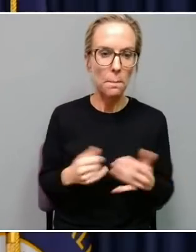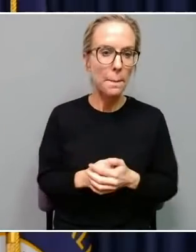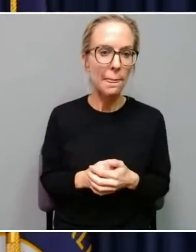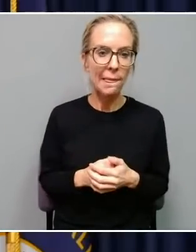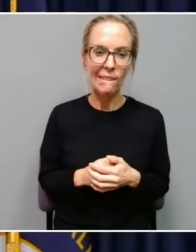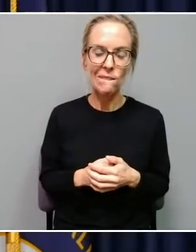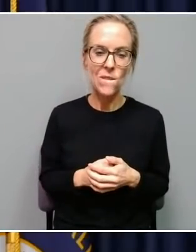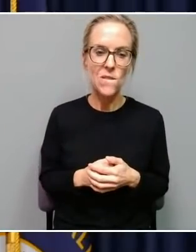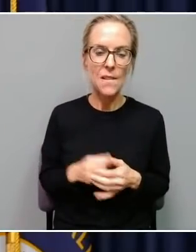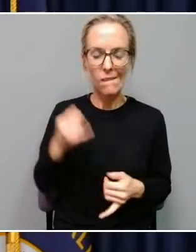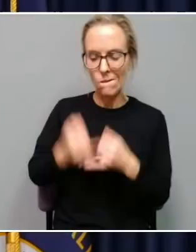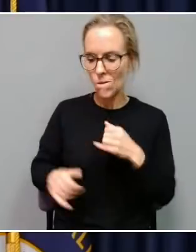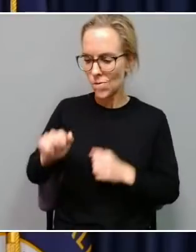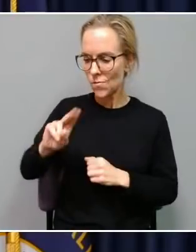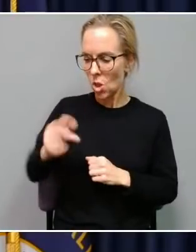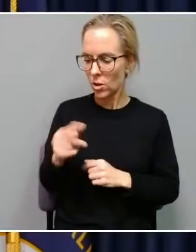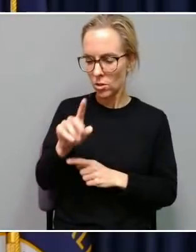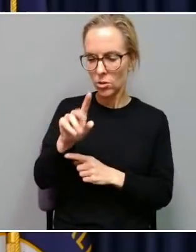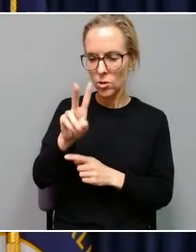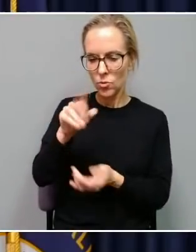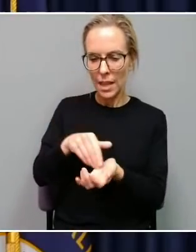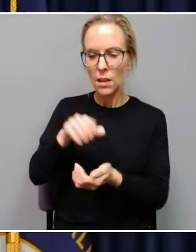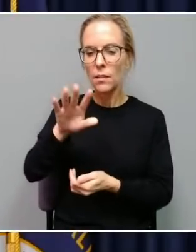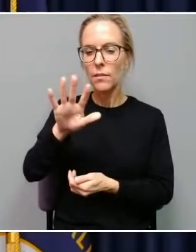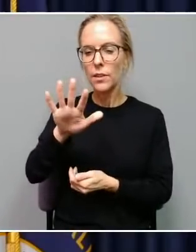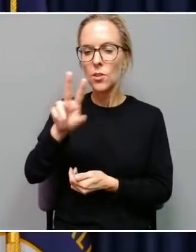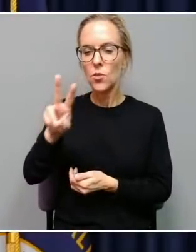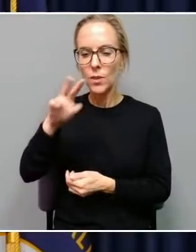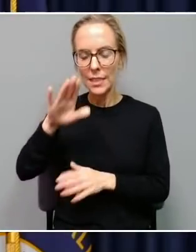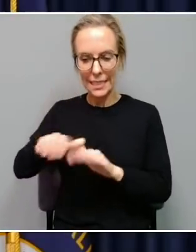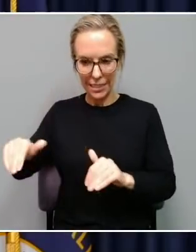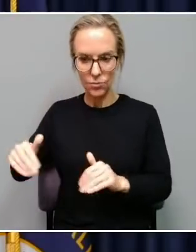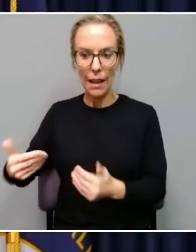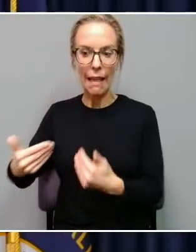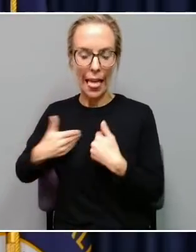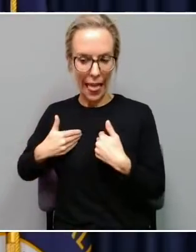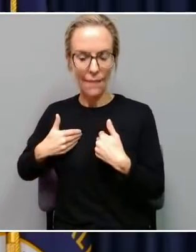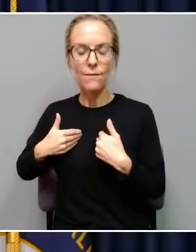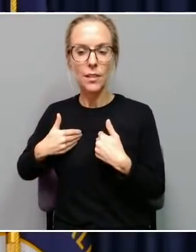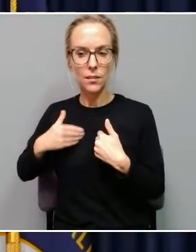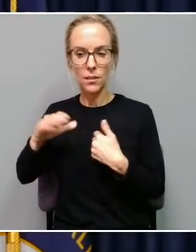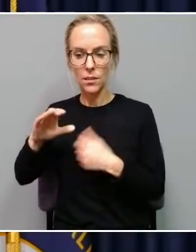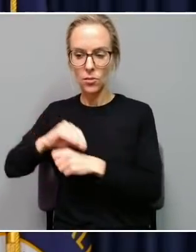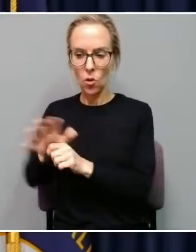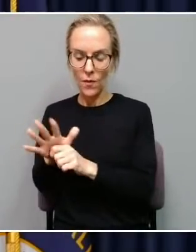Last August, 2,352 kids testing positive. This August,